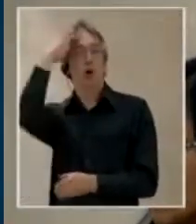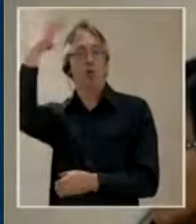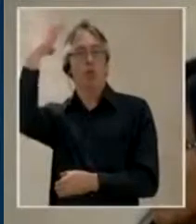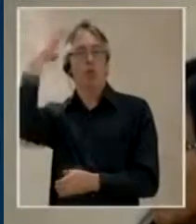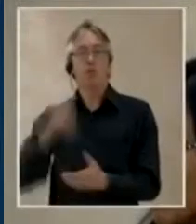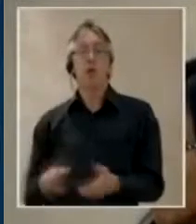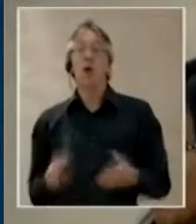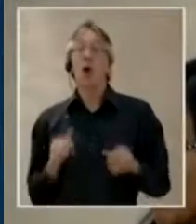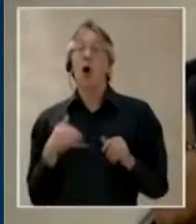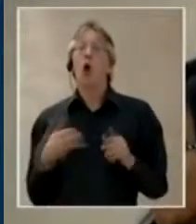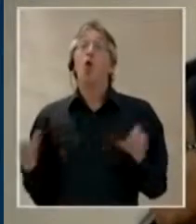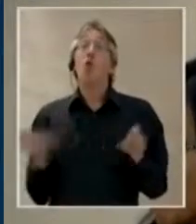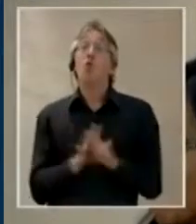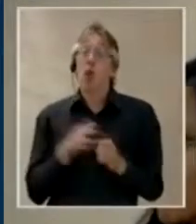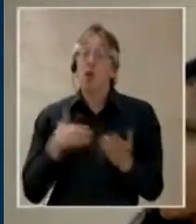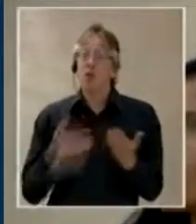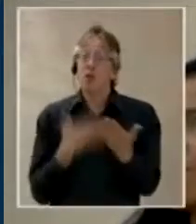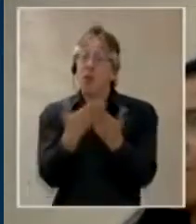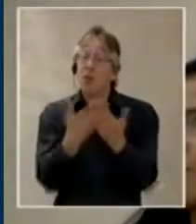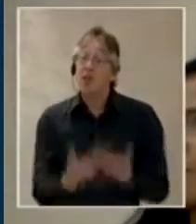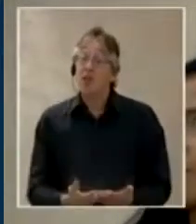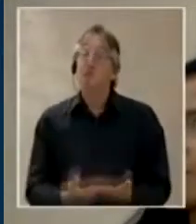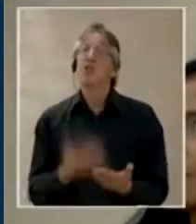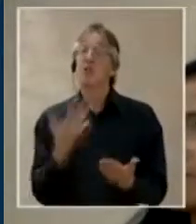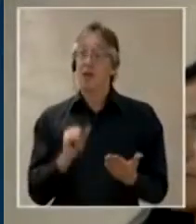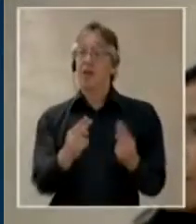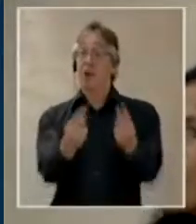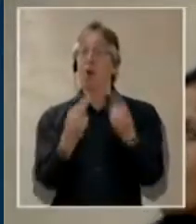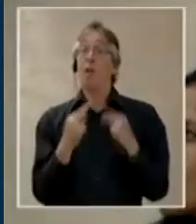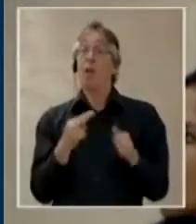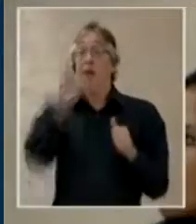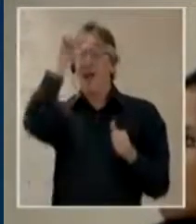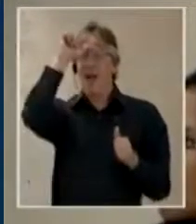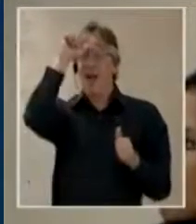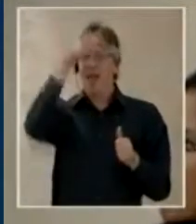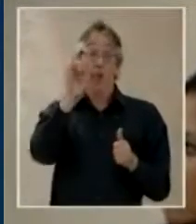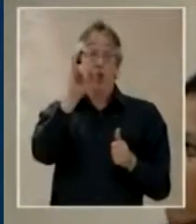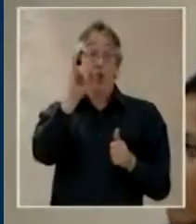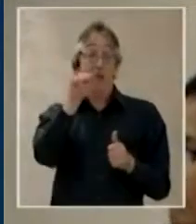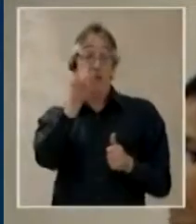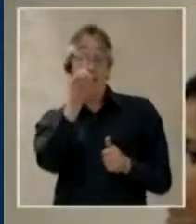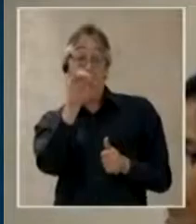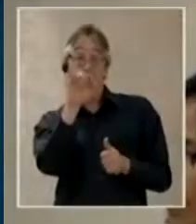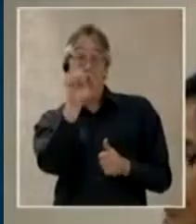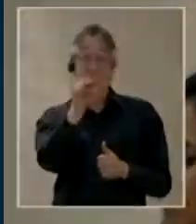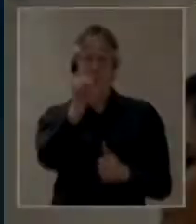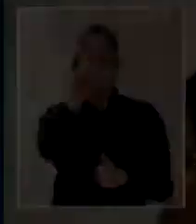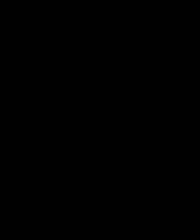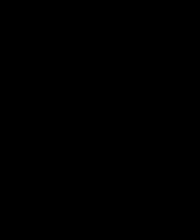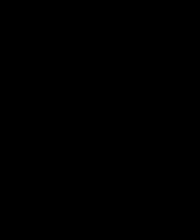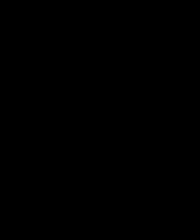these recommendations is also available on our website, indianlaw.org. Nyawakoa.